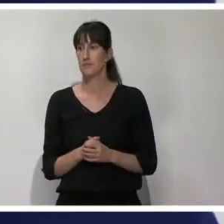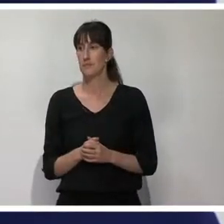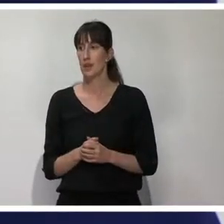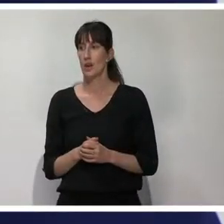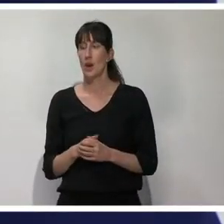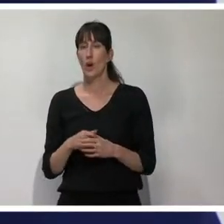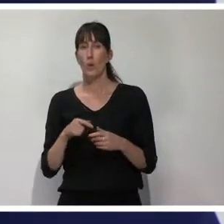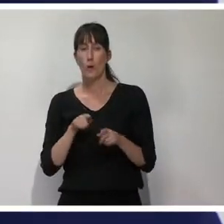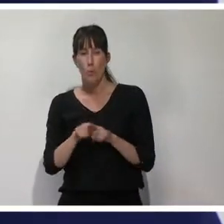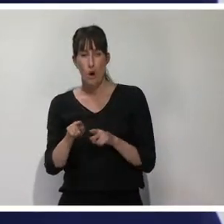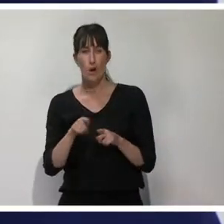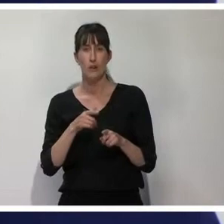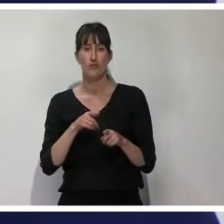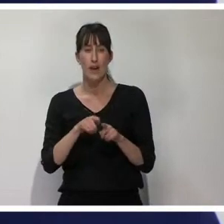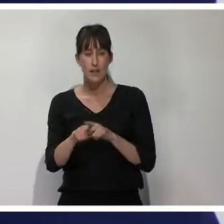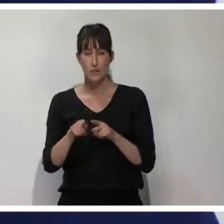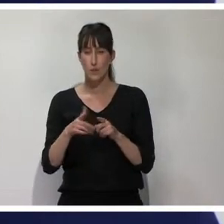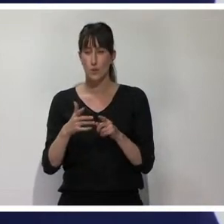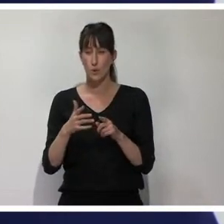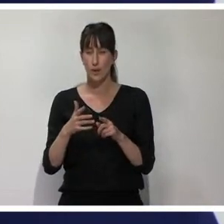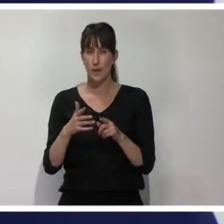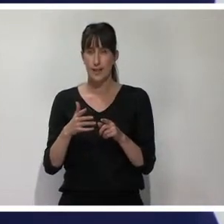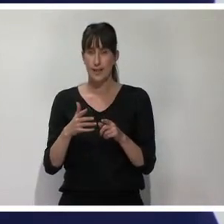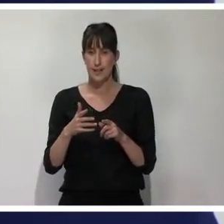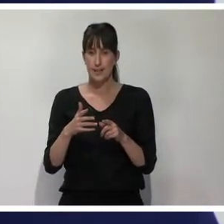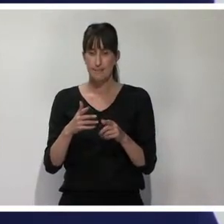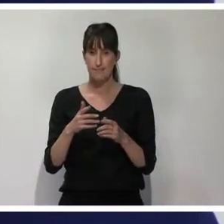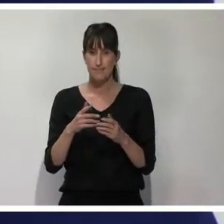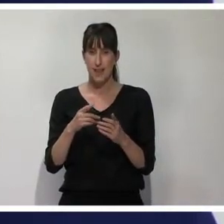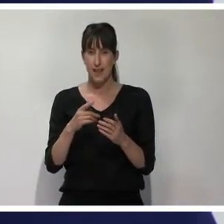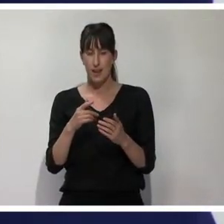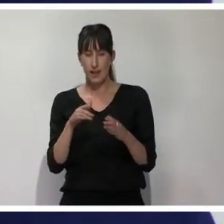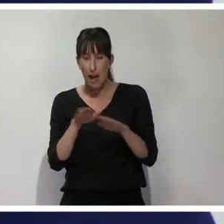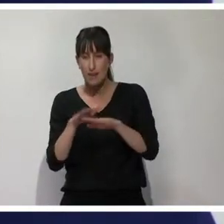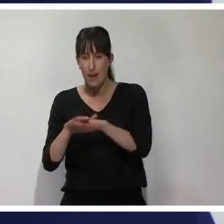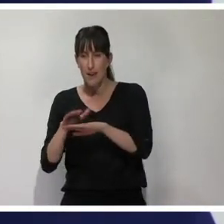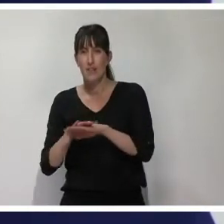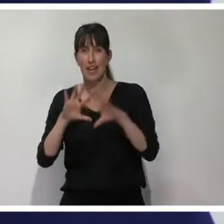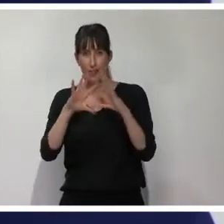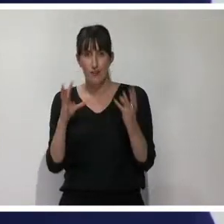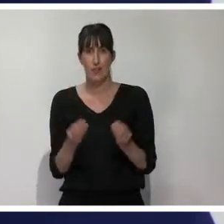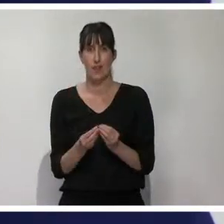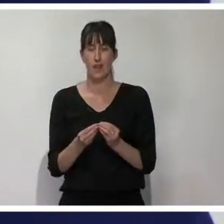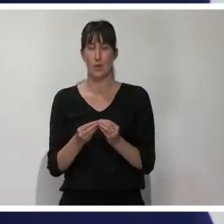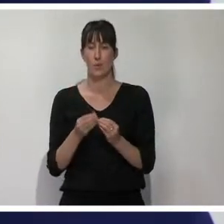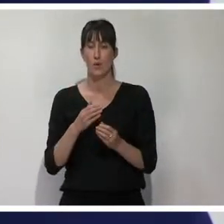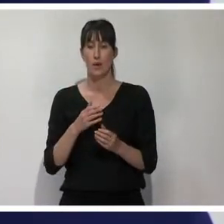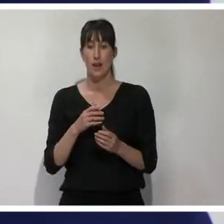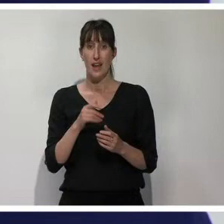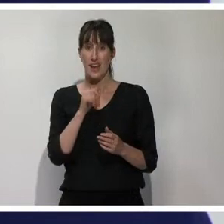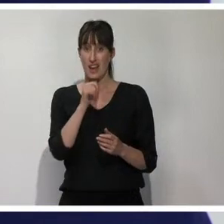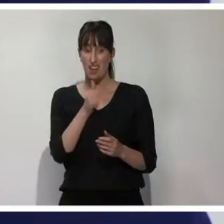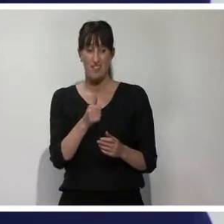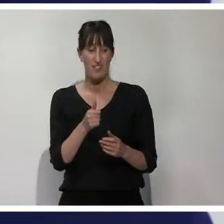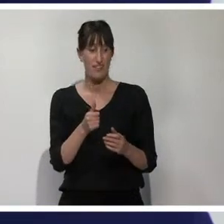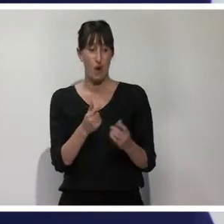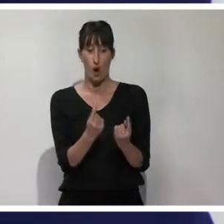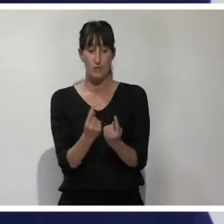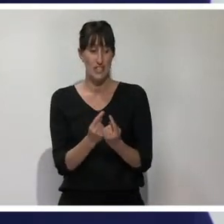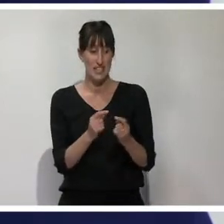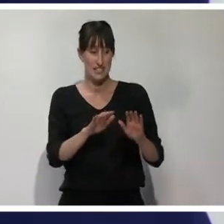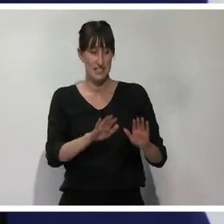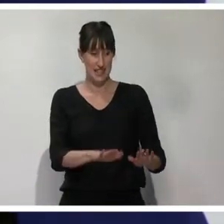rule out all potential vectors. Really, fomites just being the static objects or materials that can carry